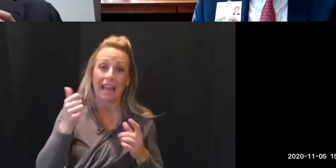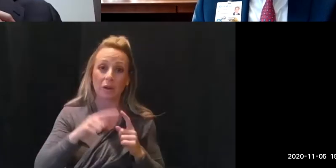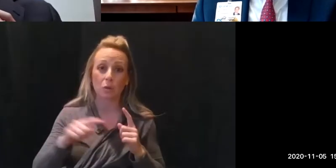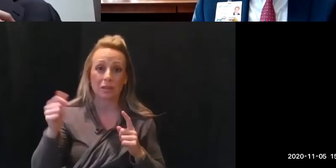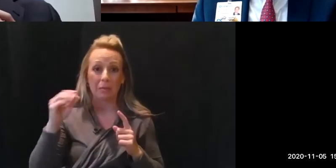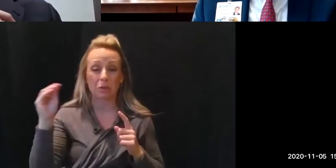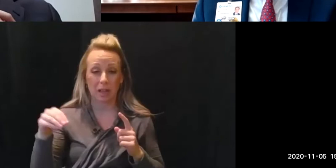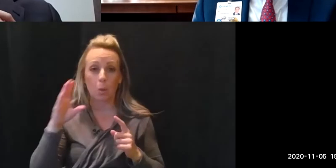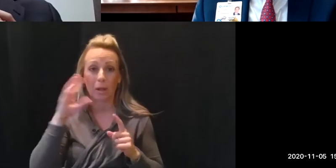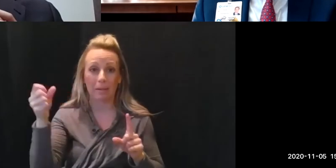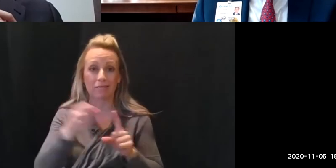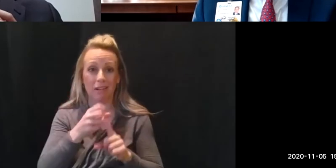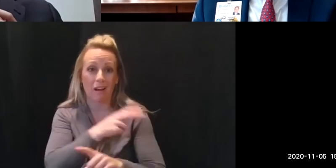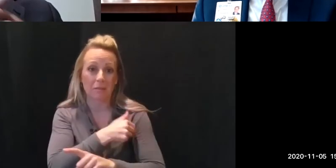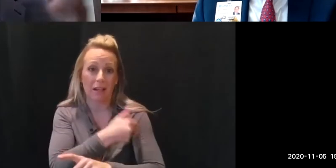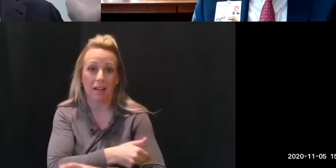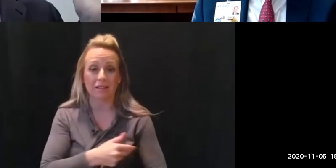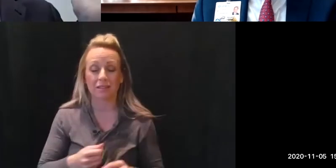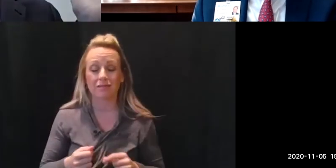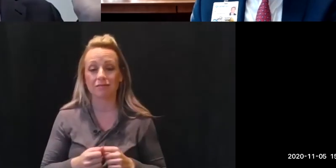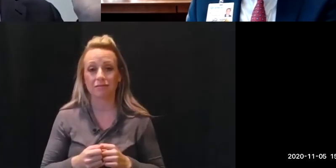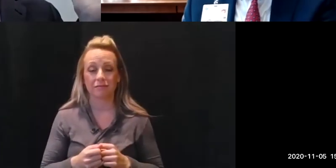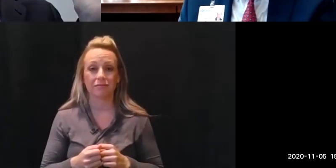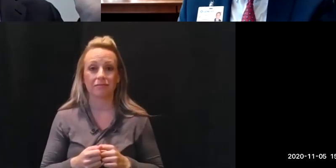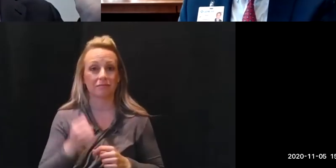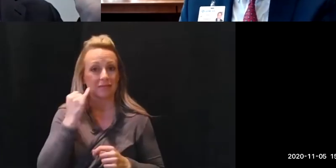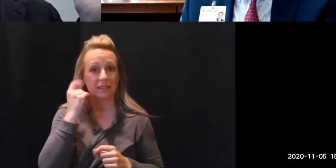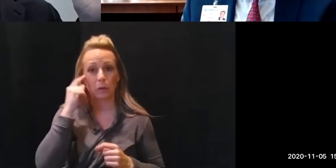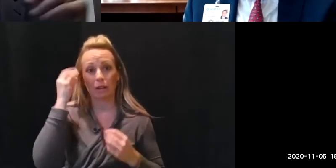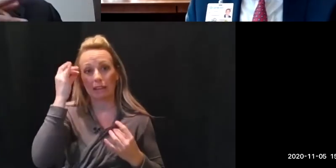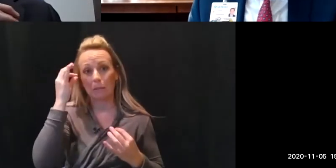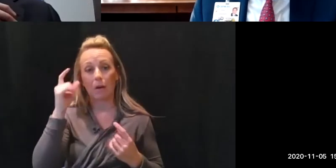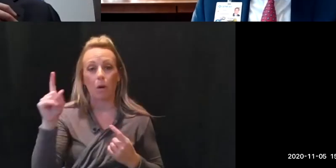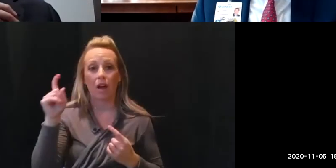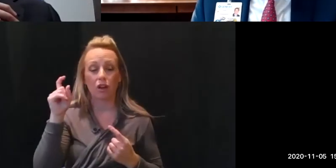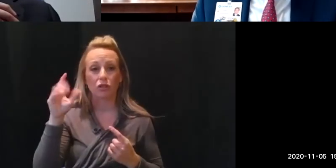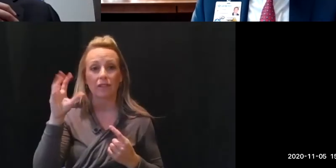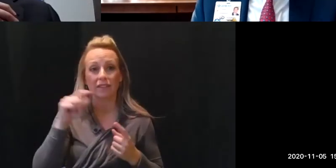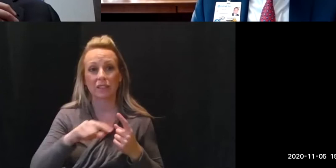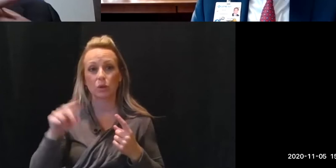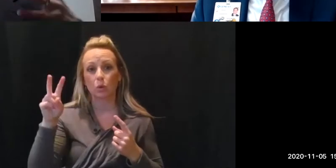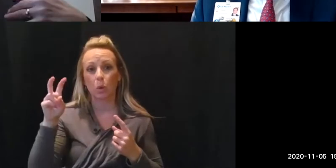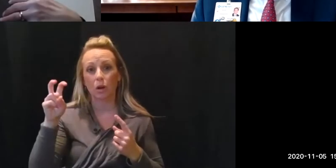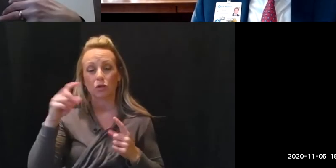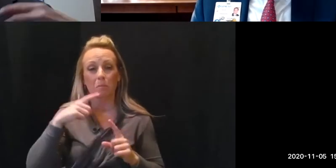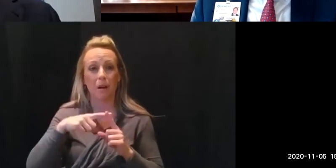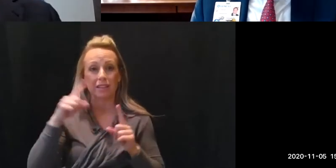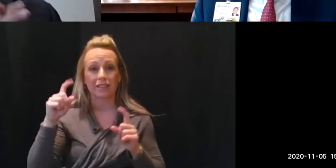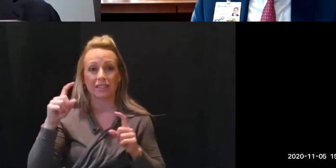be hospitalized. And so if you think about 150 to 200 positive tests a day,